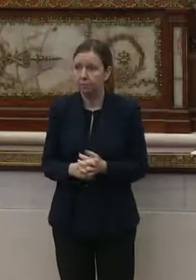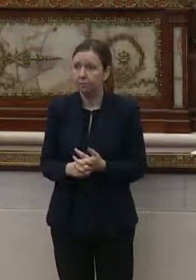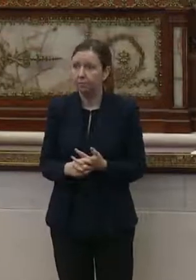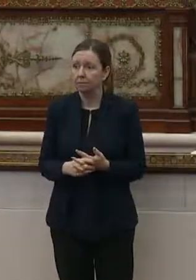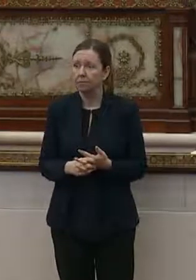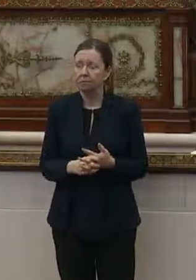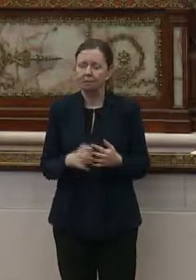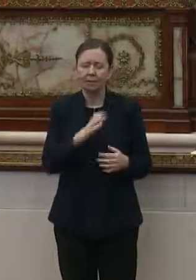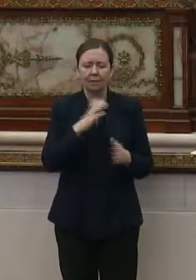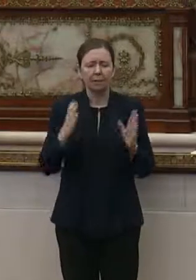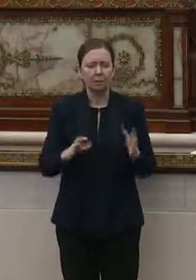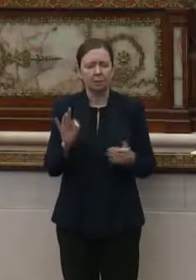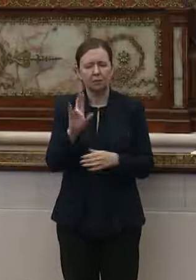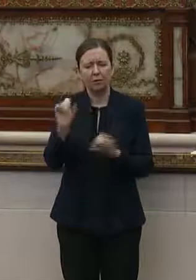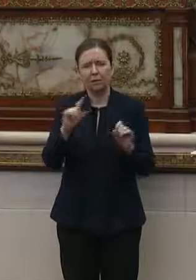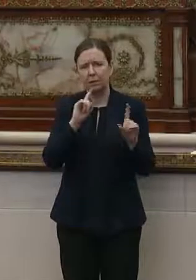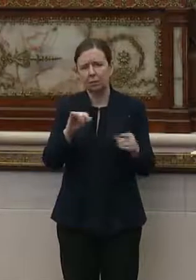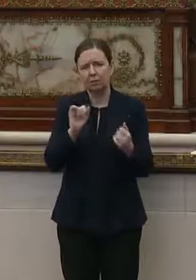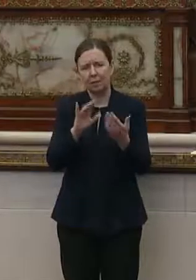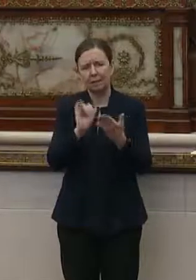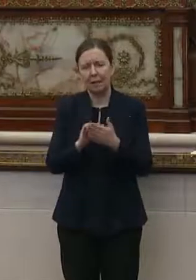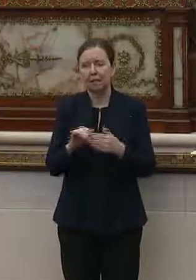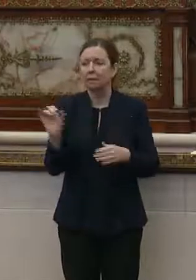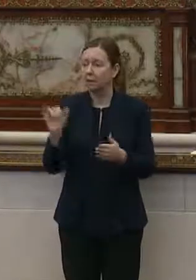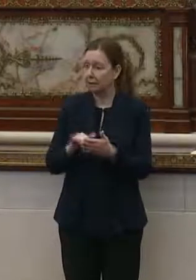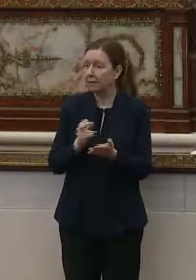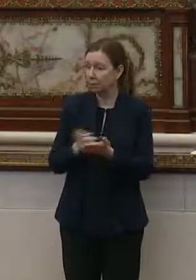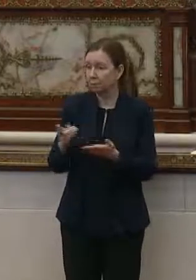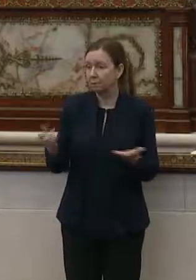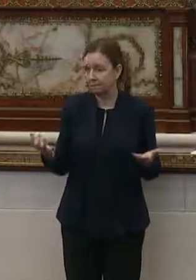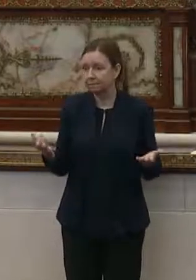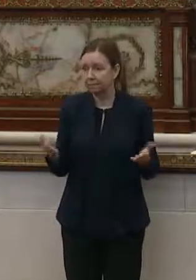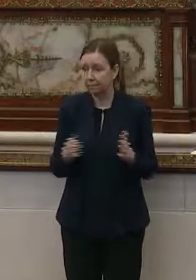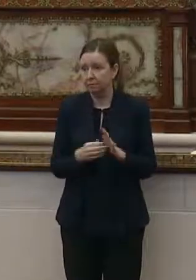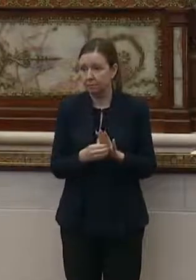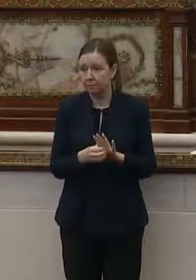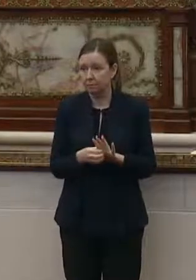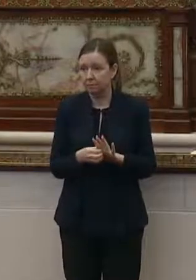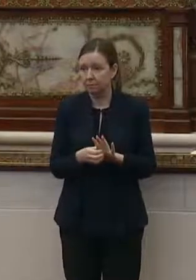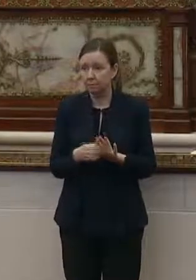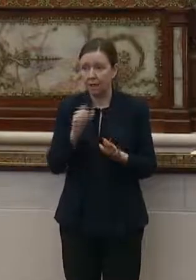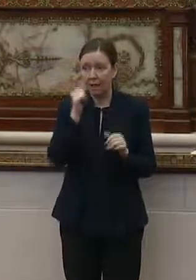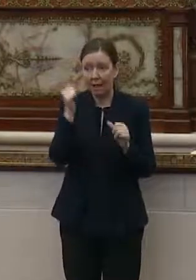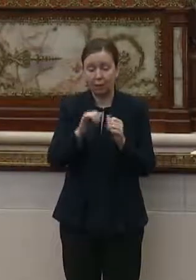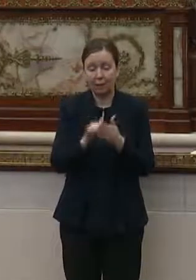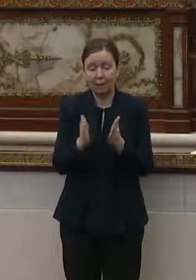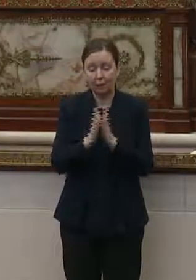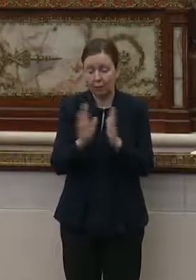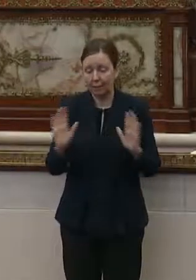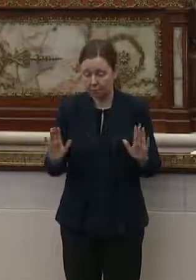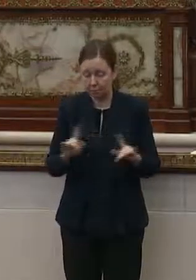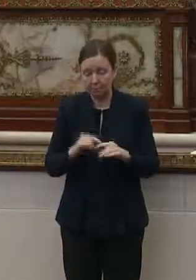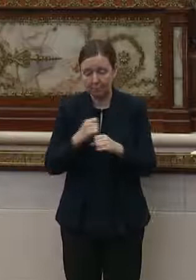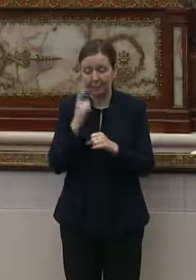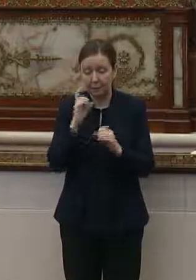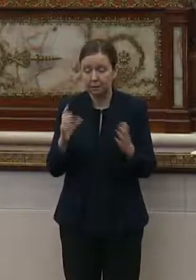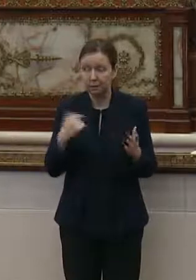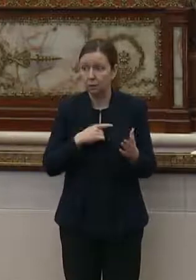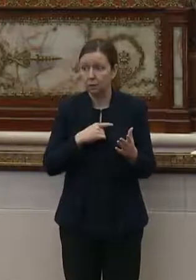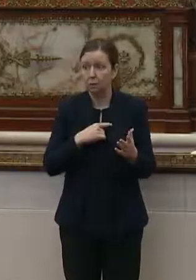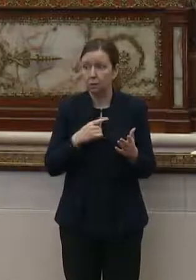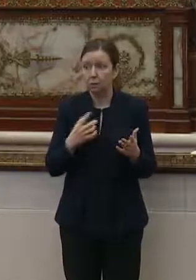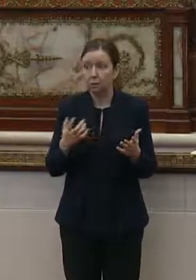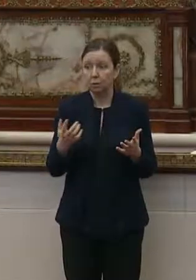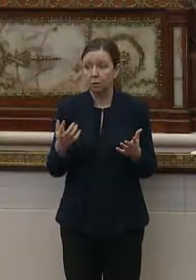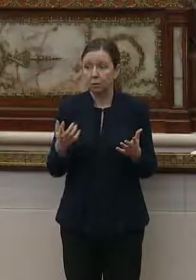Commissioner Farley, can you address that, please? That is true. That is, I don't remember that request, but it makes sense. We'd like to do it.